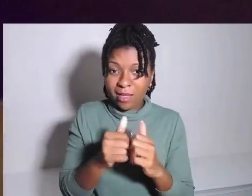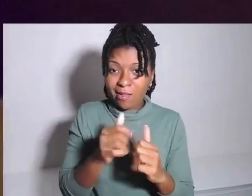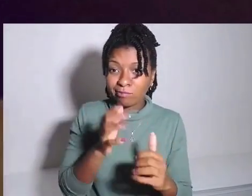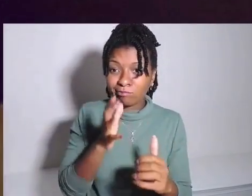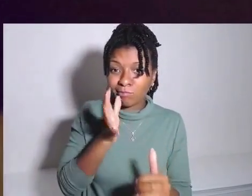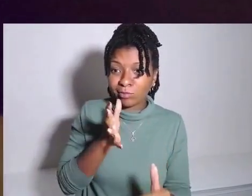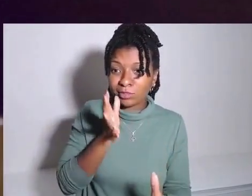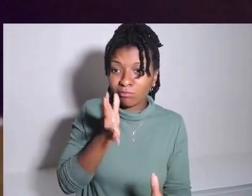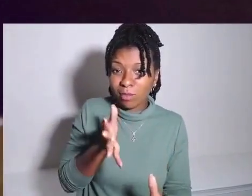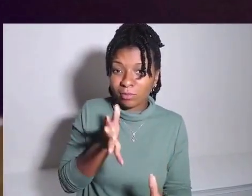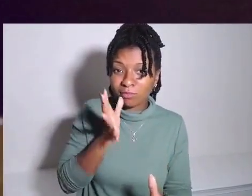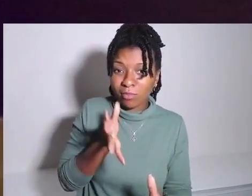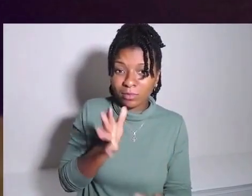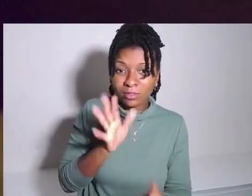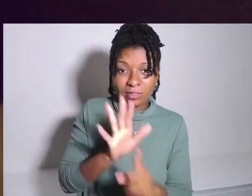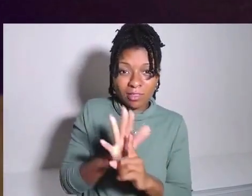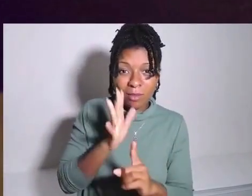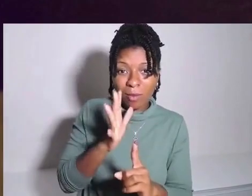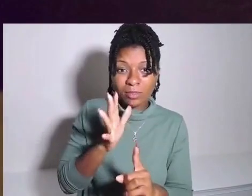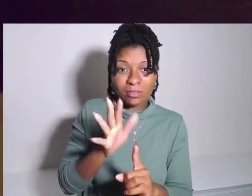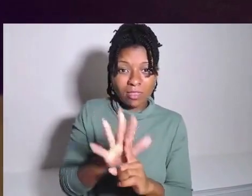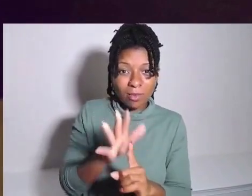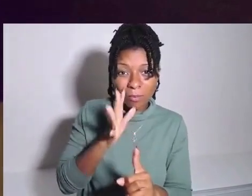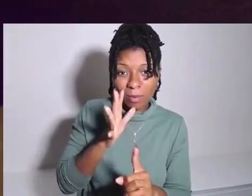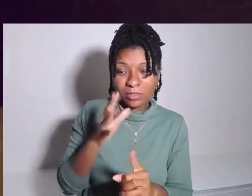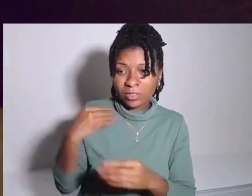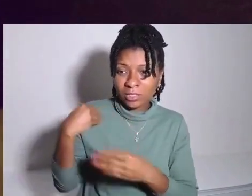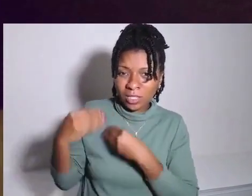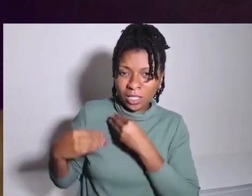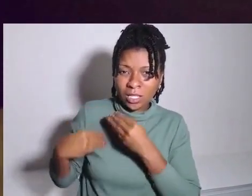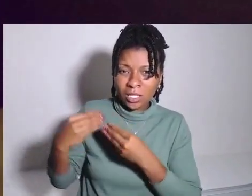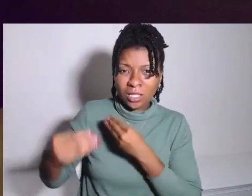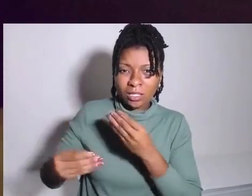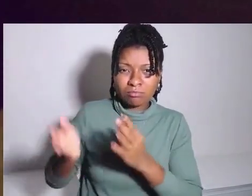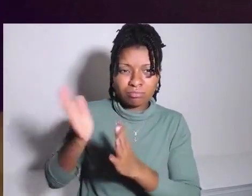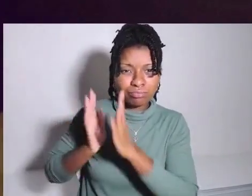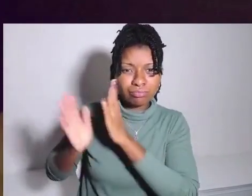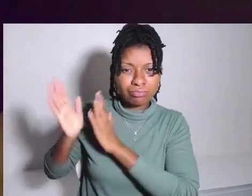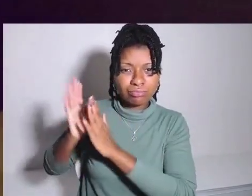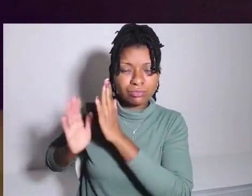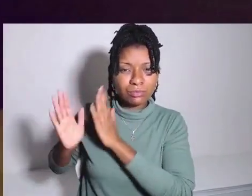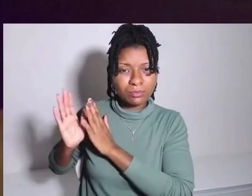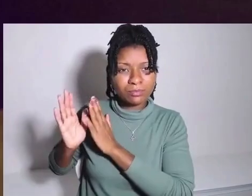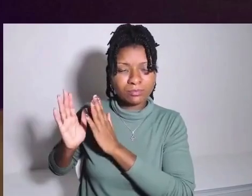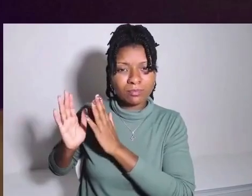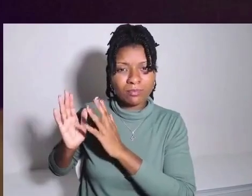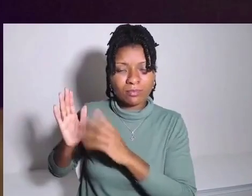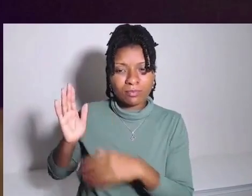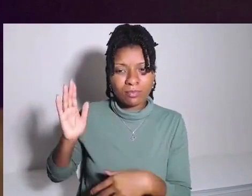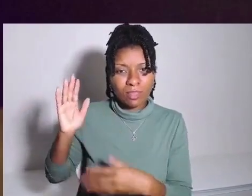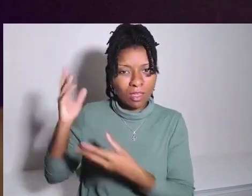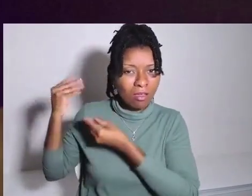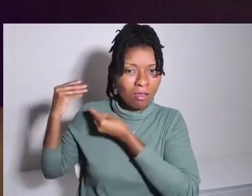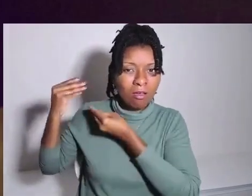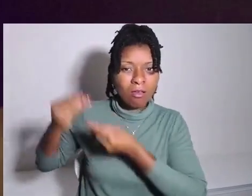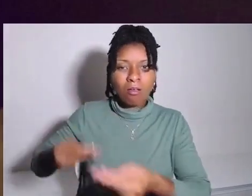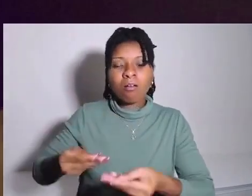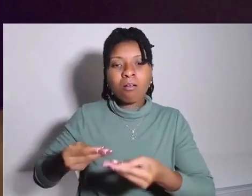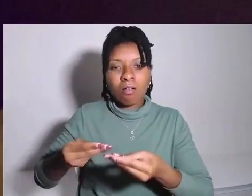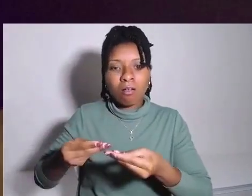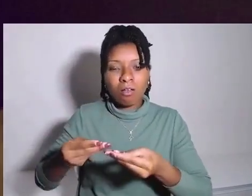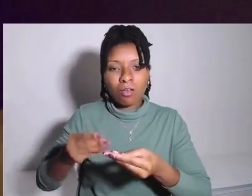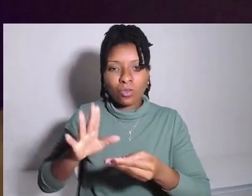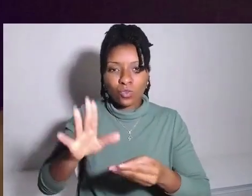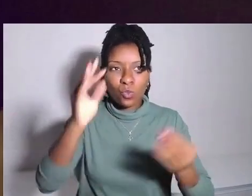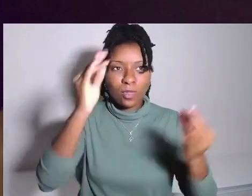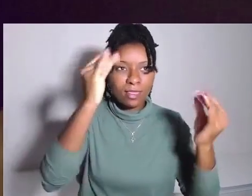mamas of mamas of mamas, how it would come down, what you think about, what you